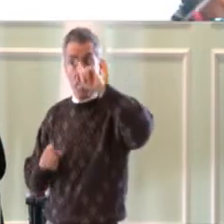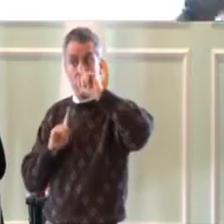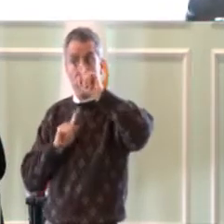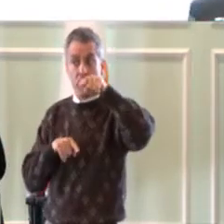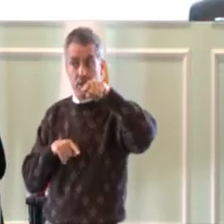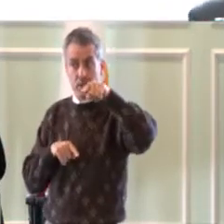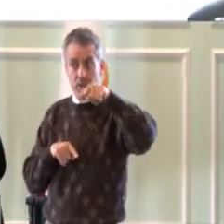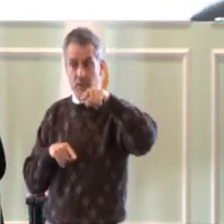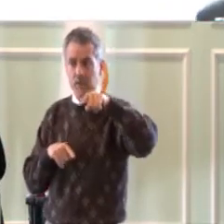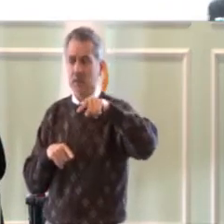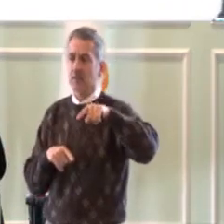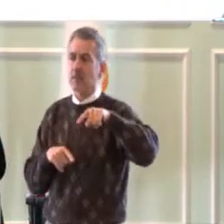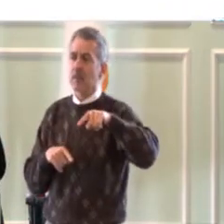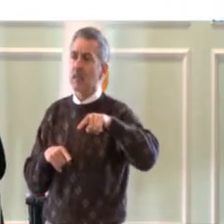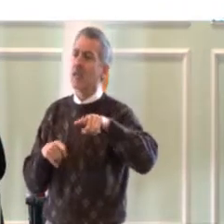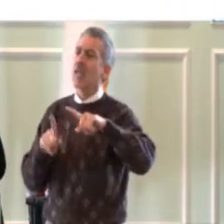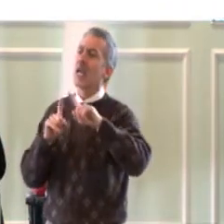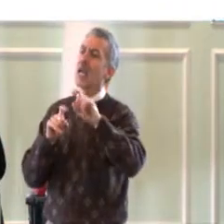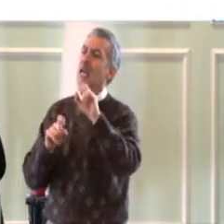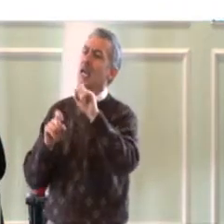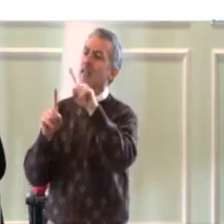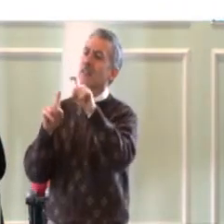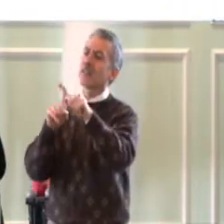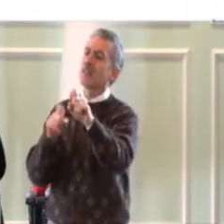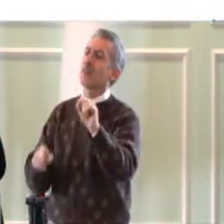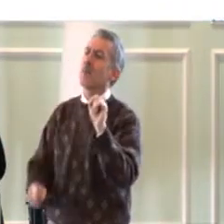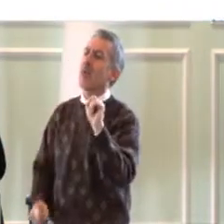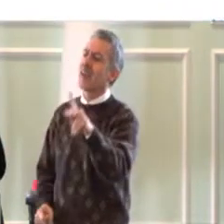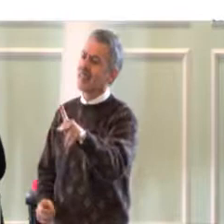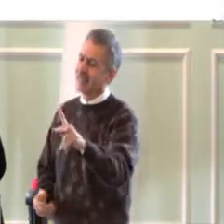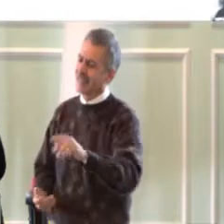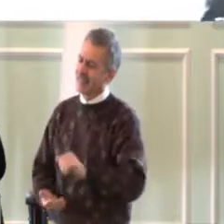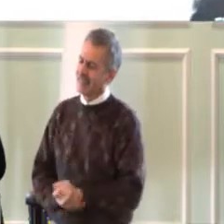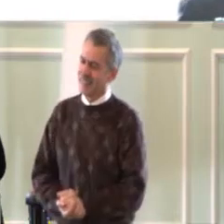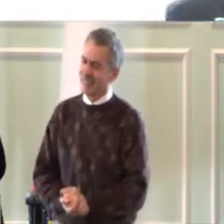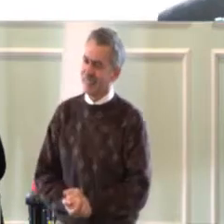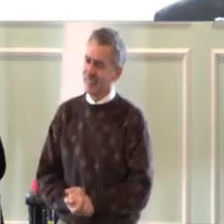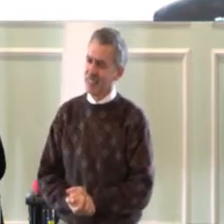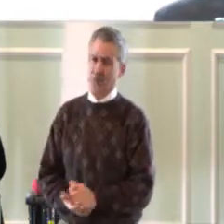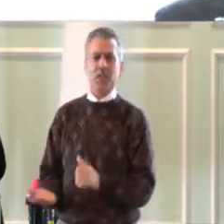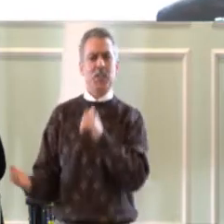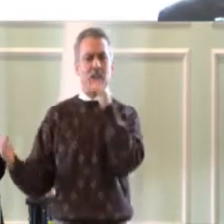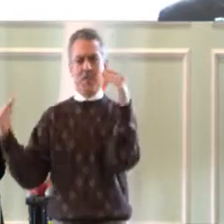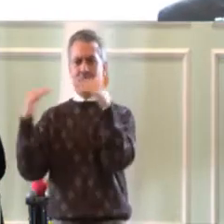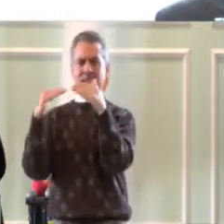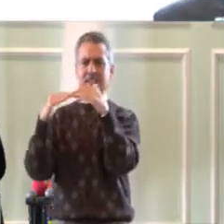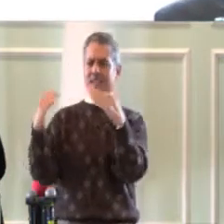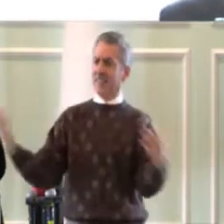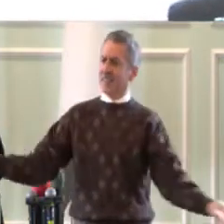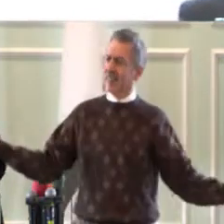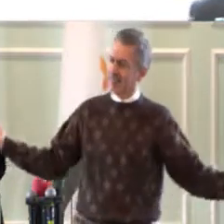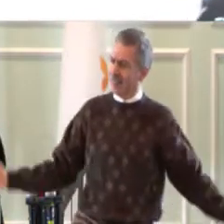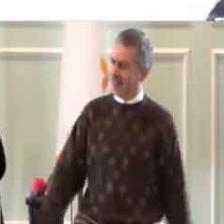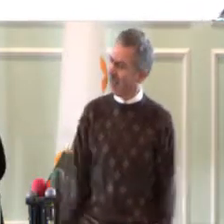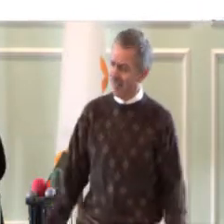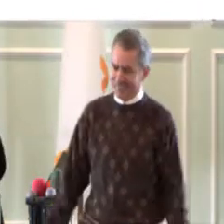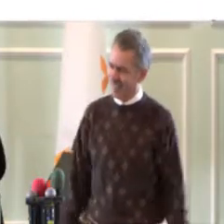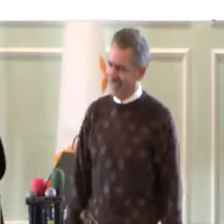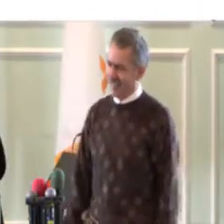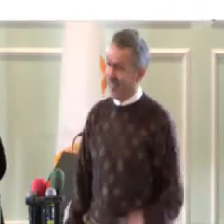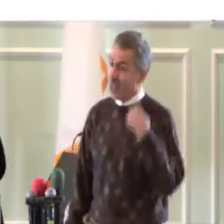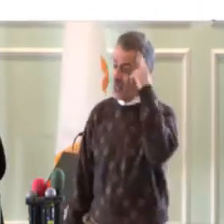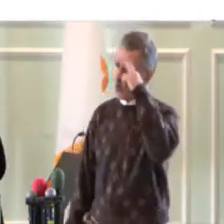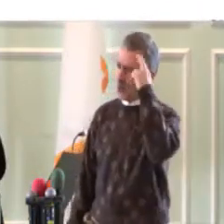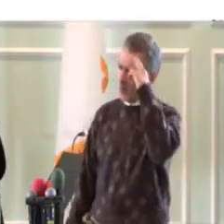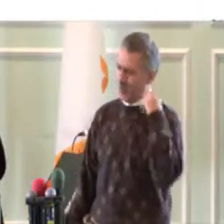asking Job a series of questions. Now you might say, well, that's not fair. There is a reason for